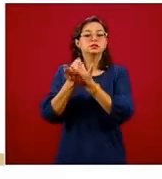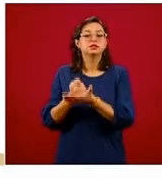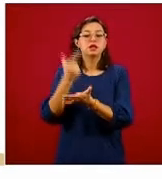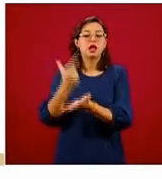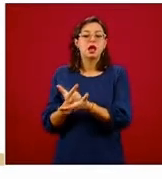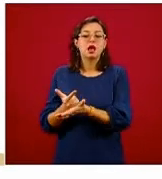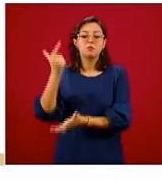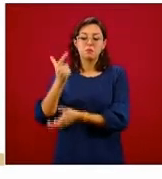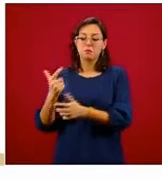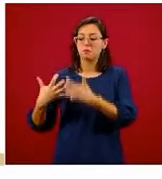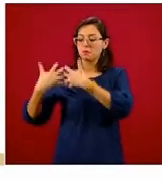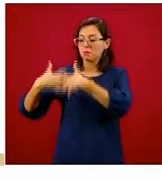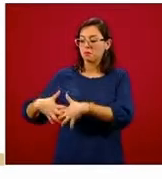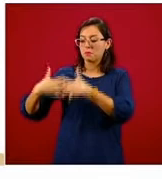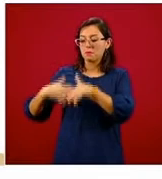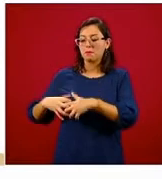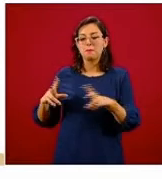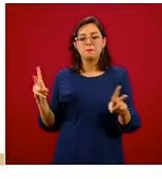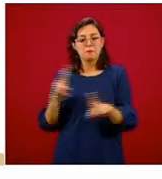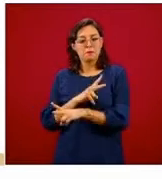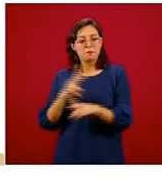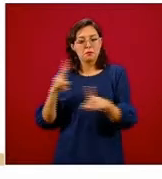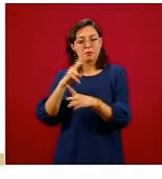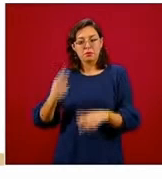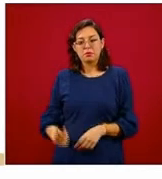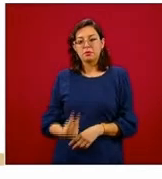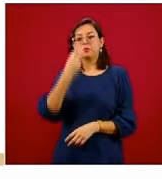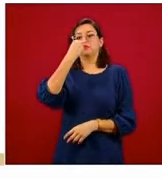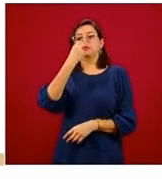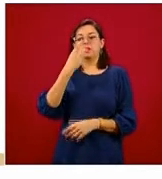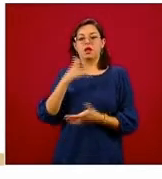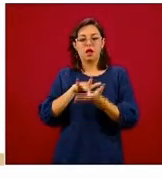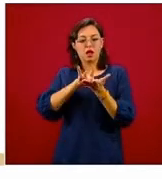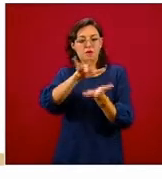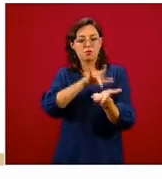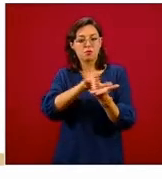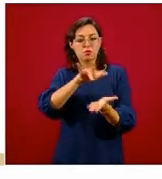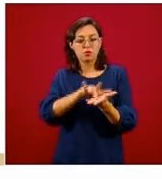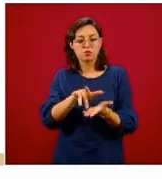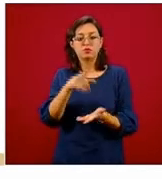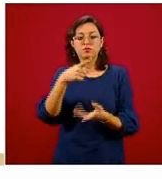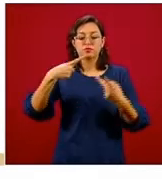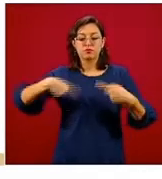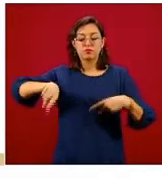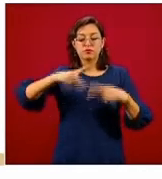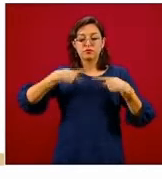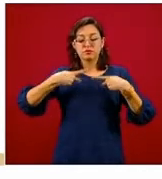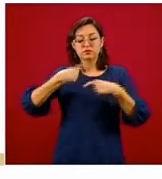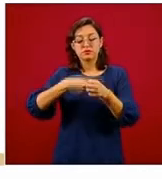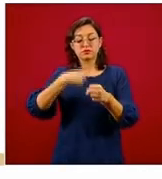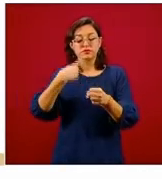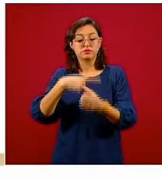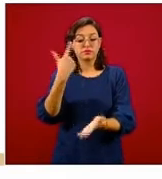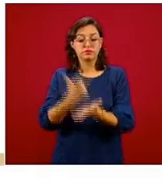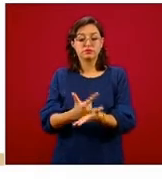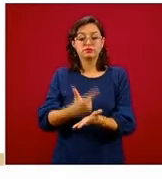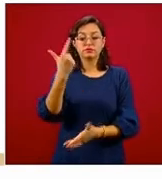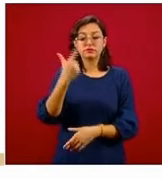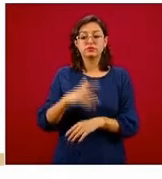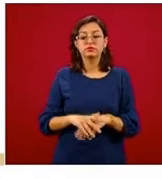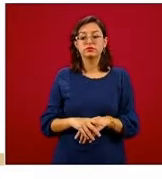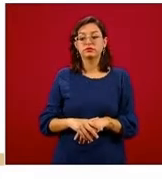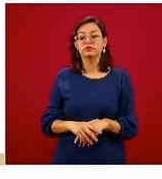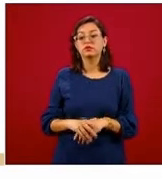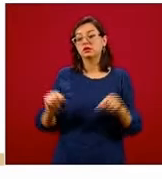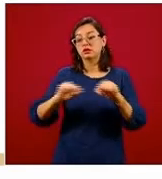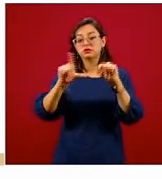of beds in intensive therapy with mechanical ventilator for